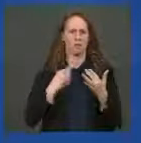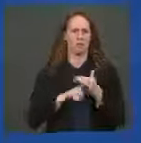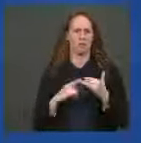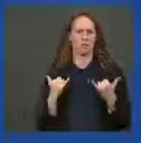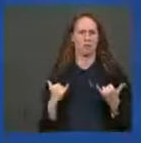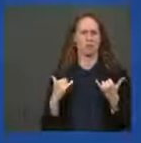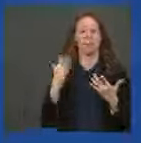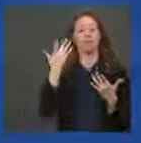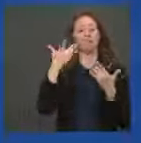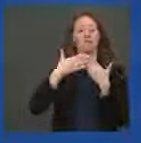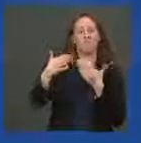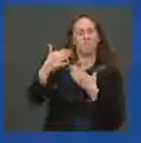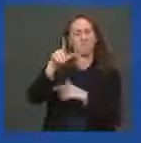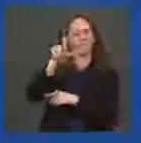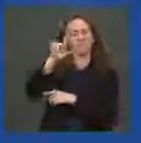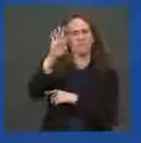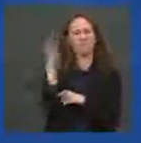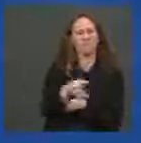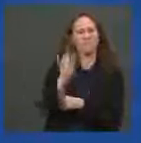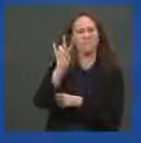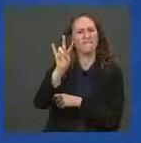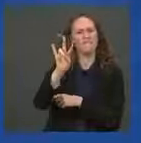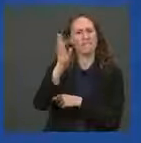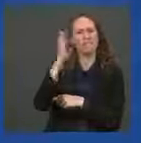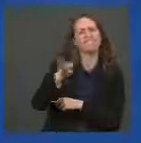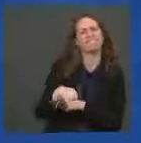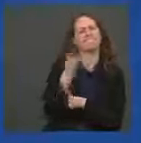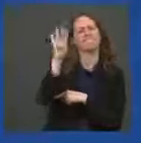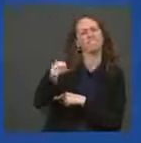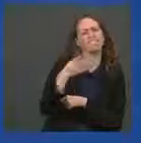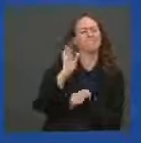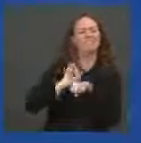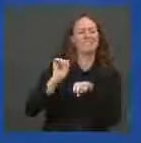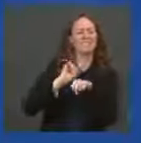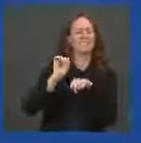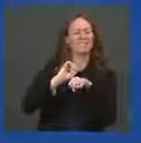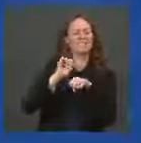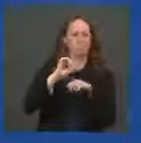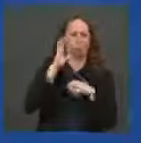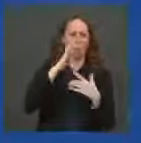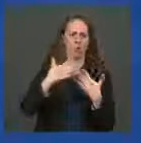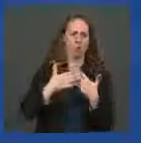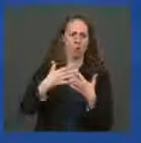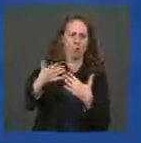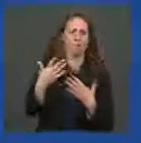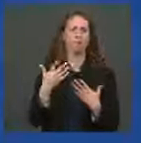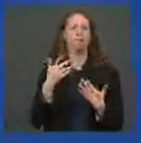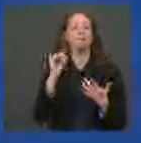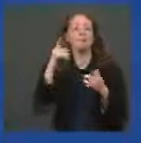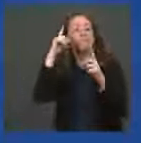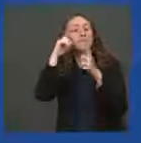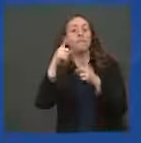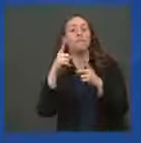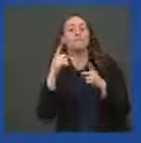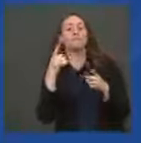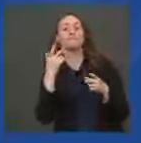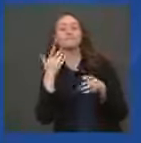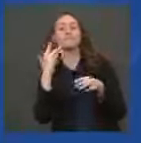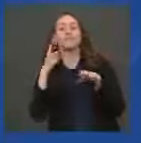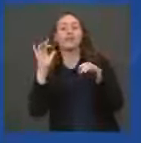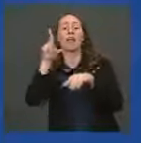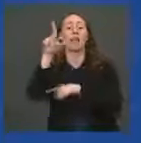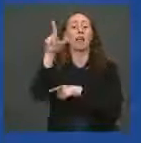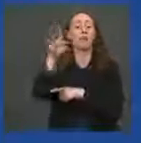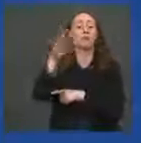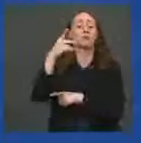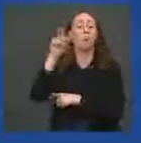hours a day, 7 days a week. This follows the Port of Long Beach's commitment to 24/7 that it announced